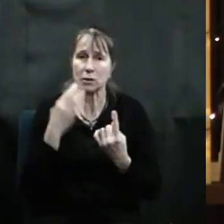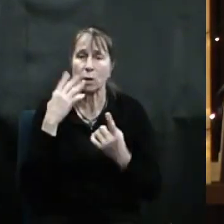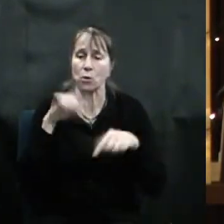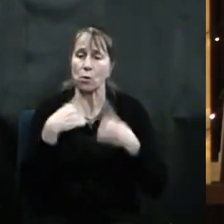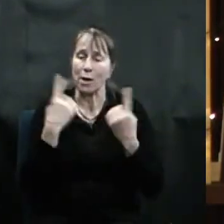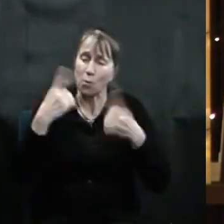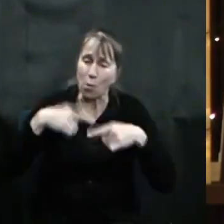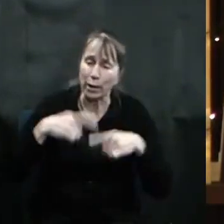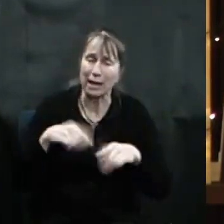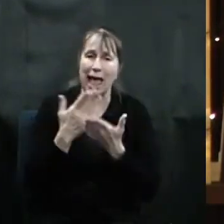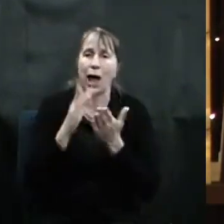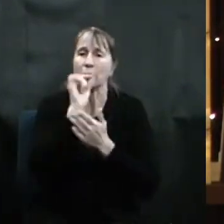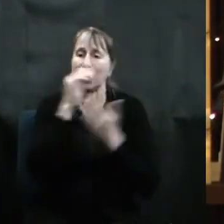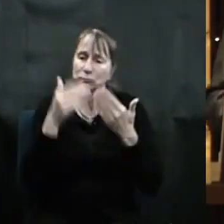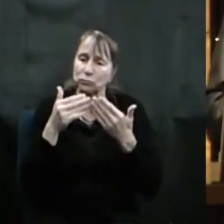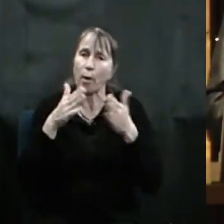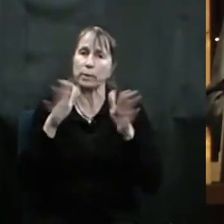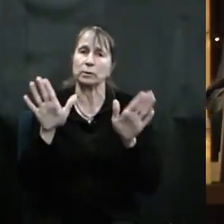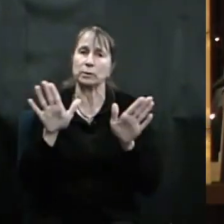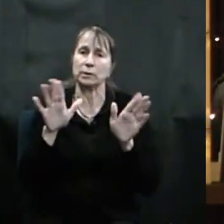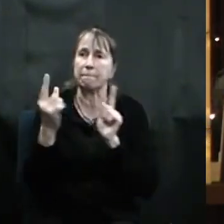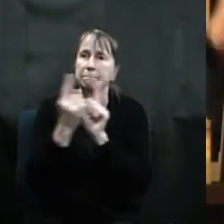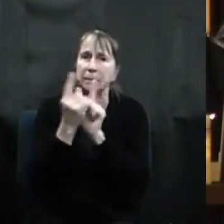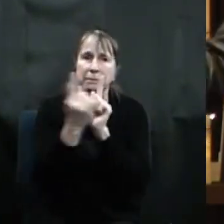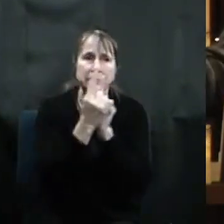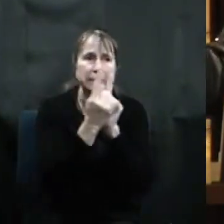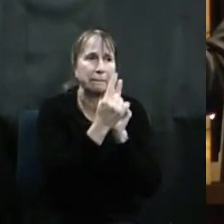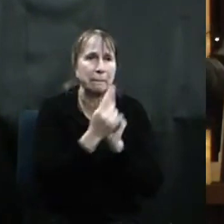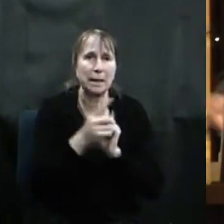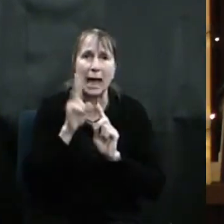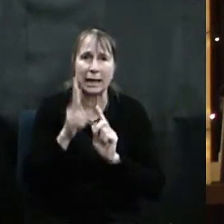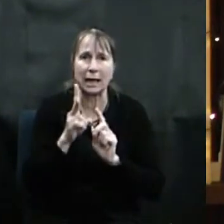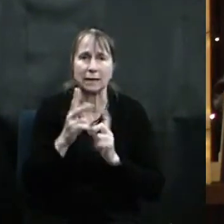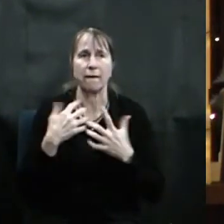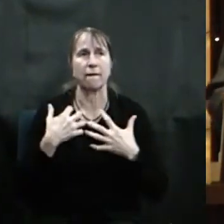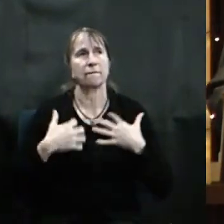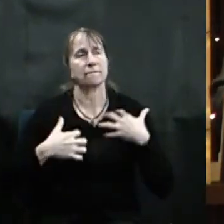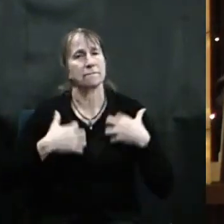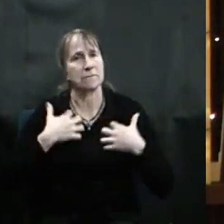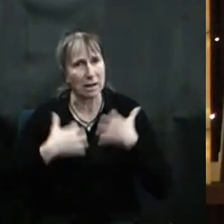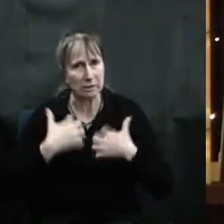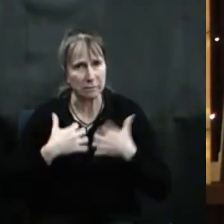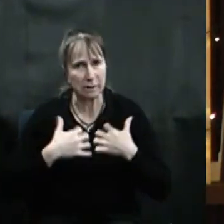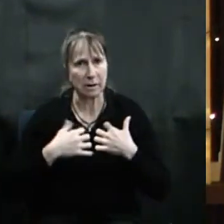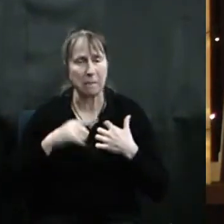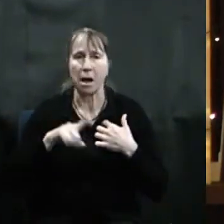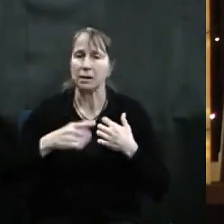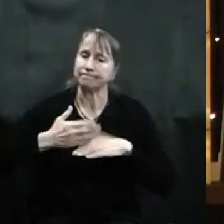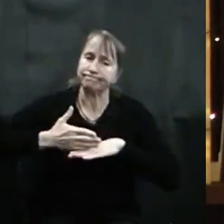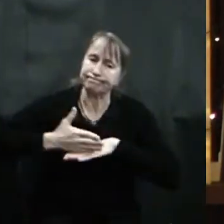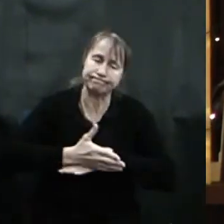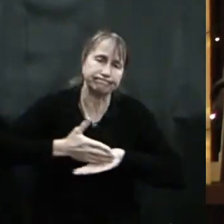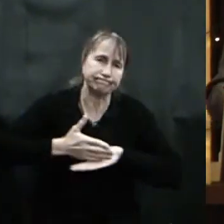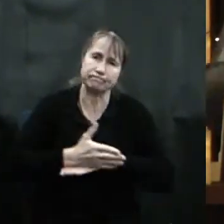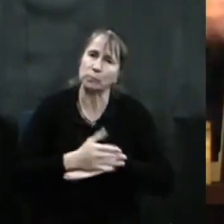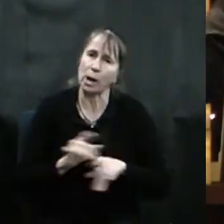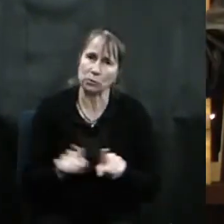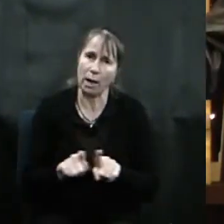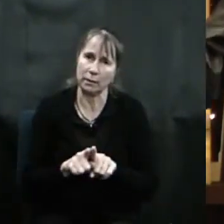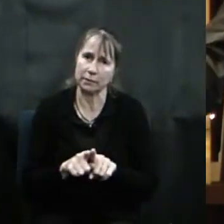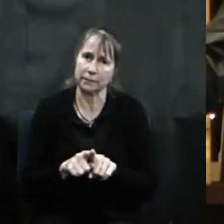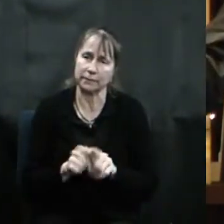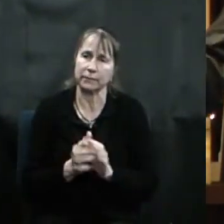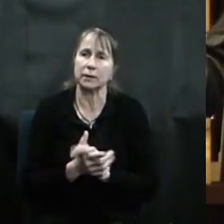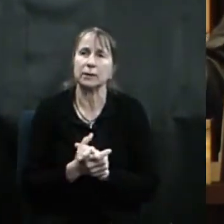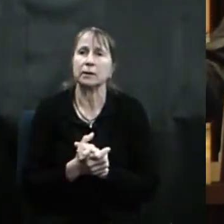again face-to-face. It's a great excitement and there's some work to do. We'd love you to join us for that. And